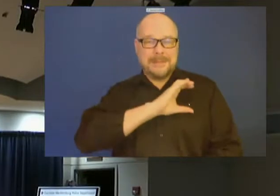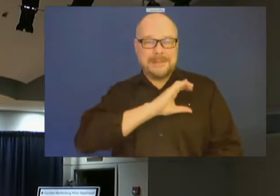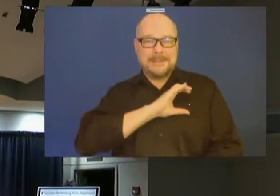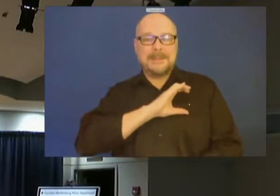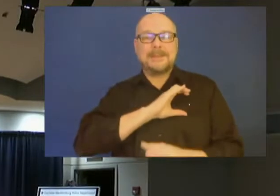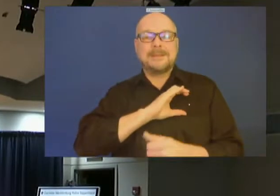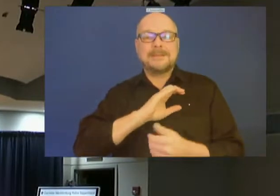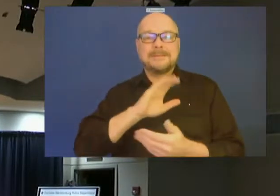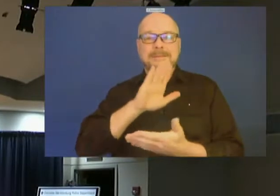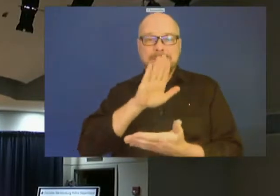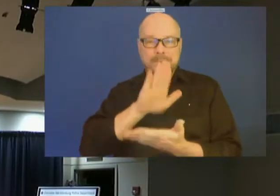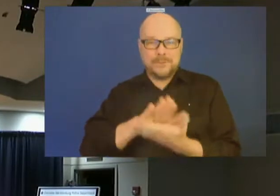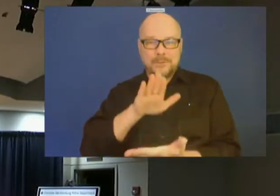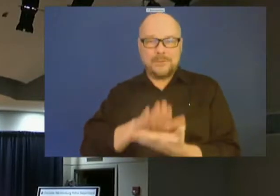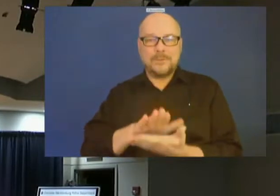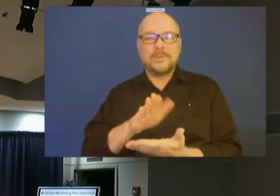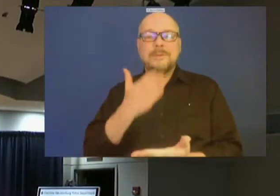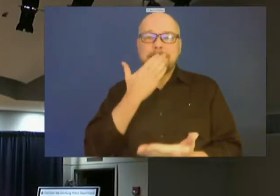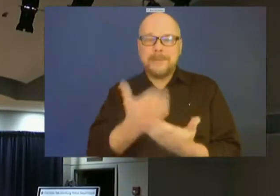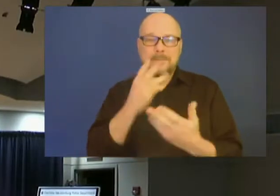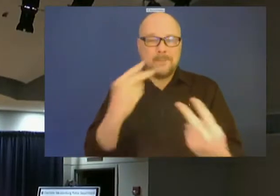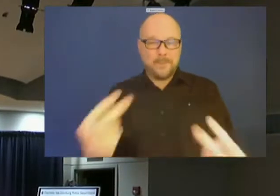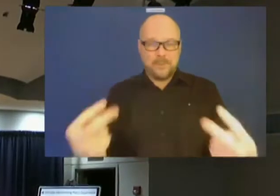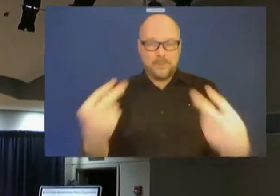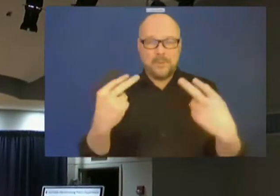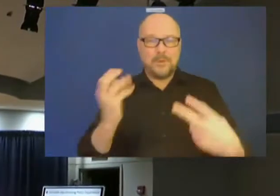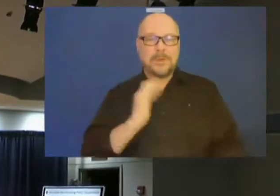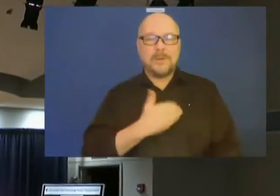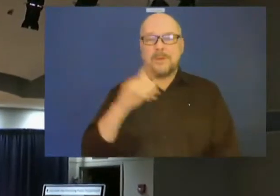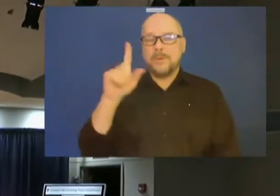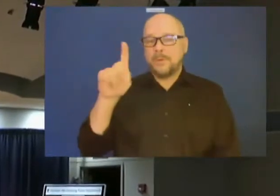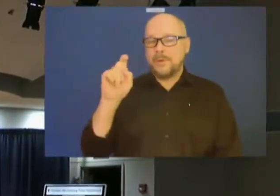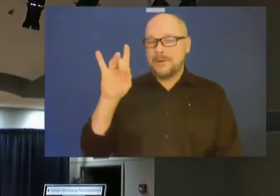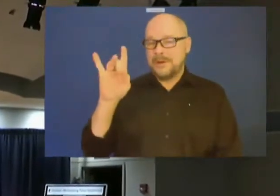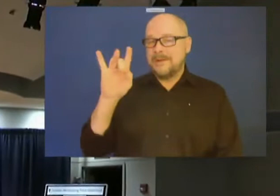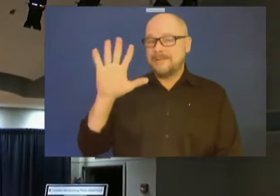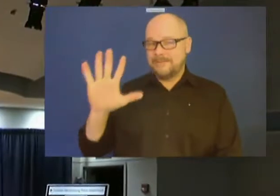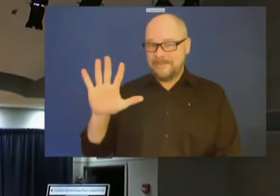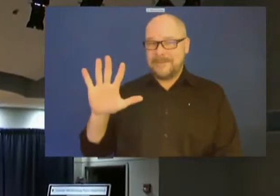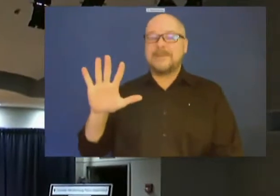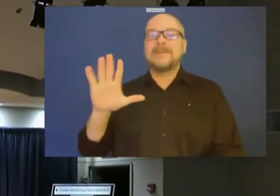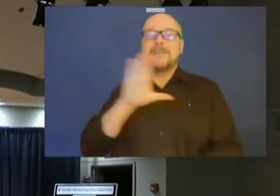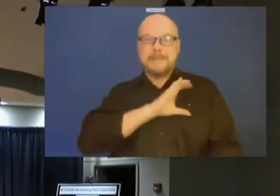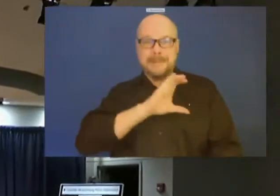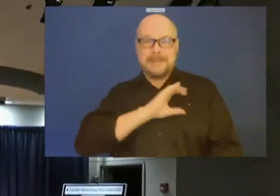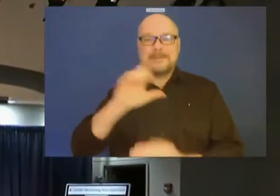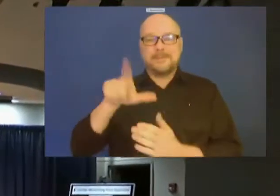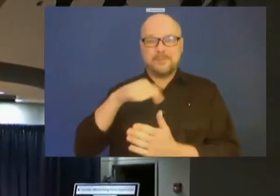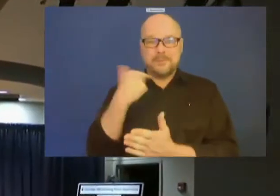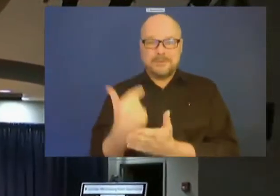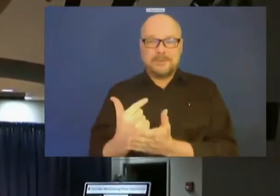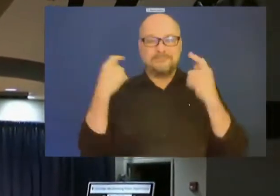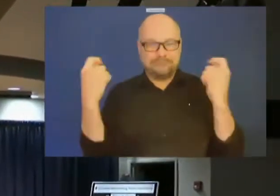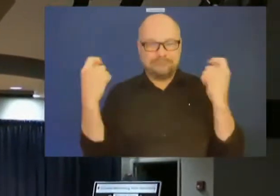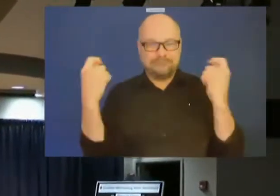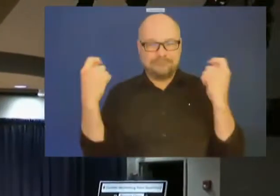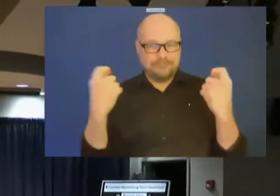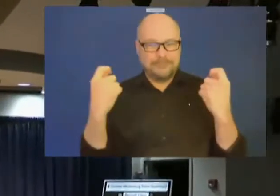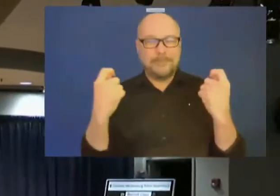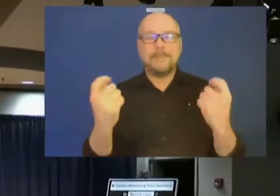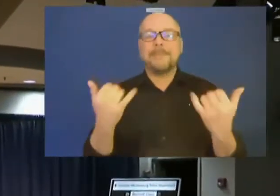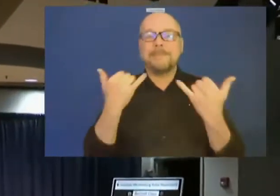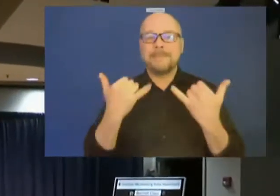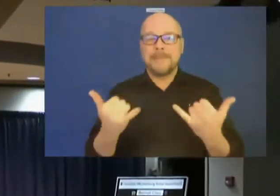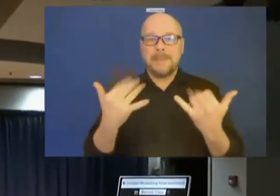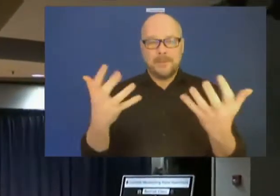the 185th Charlotte-Mecklenburg Police Recruit Class graduation. I would now like to